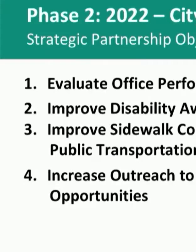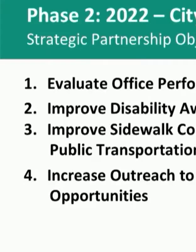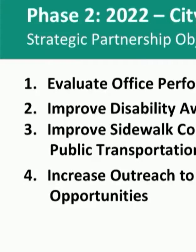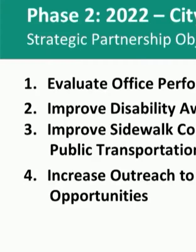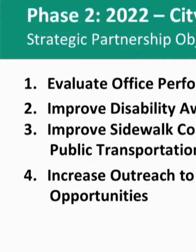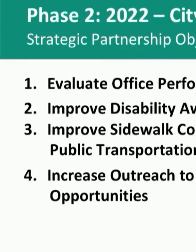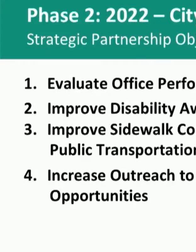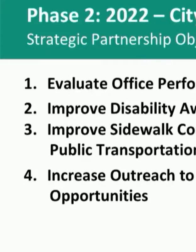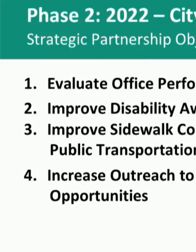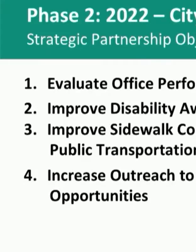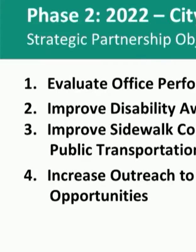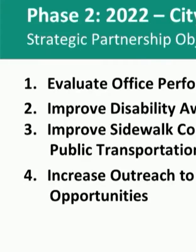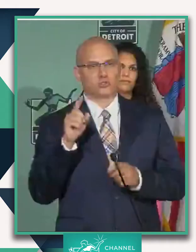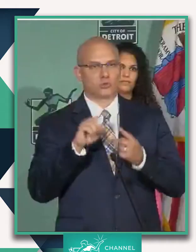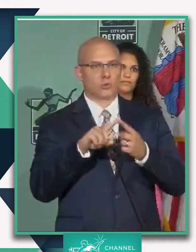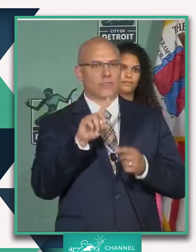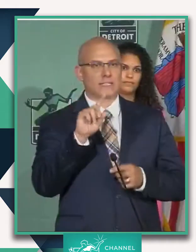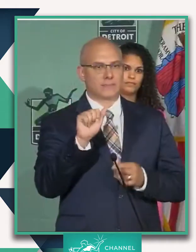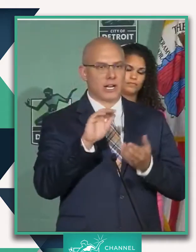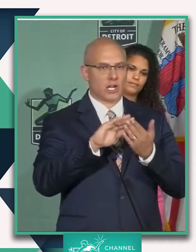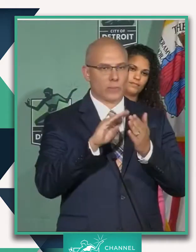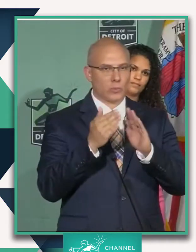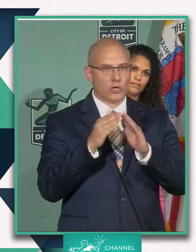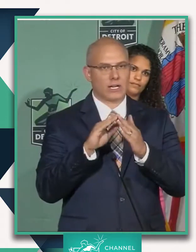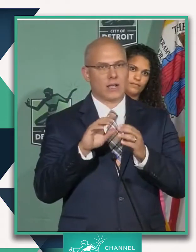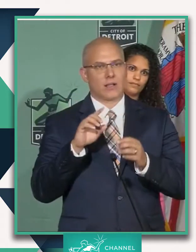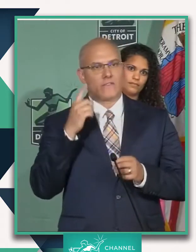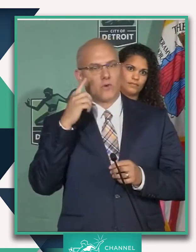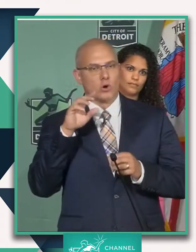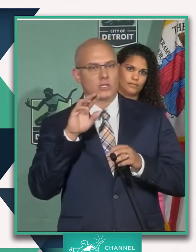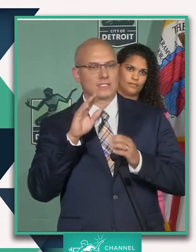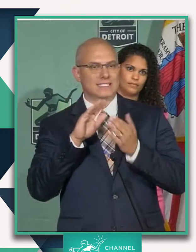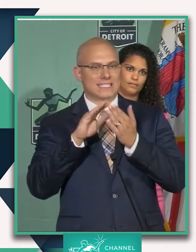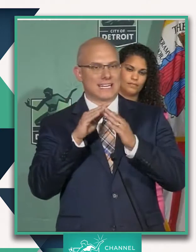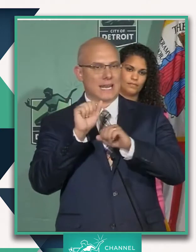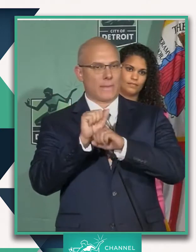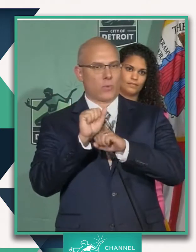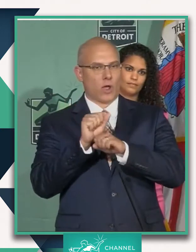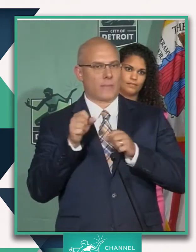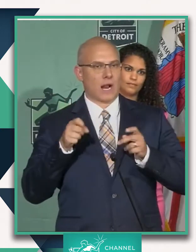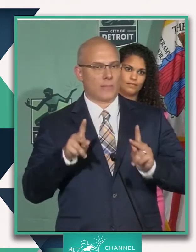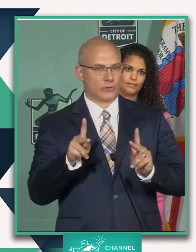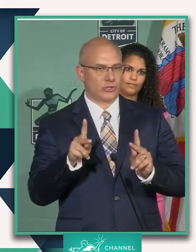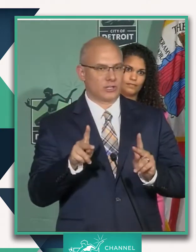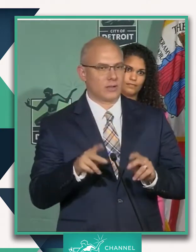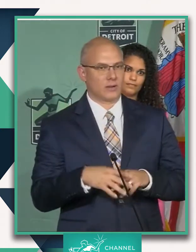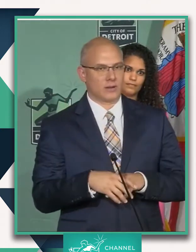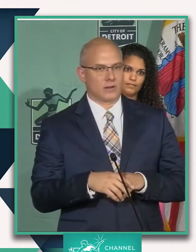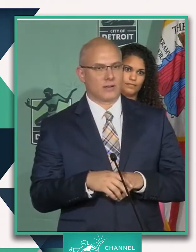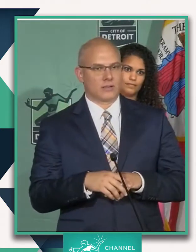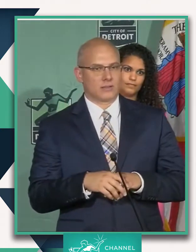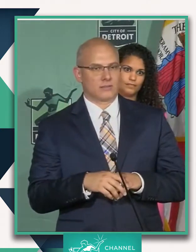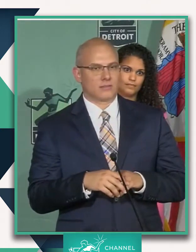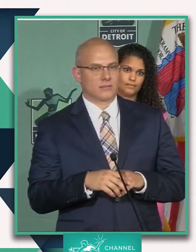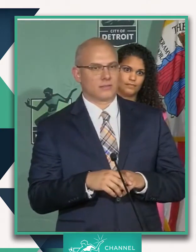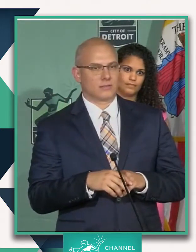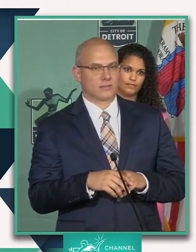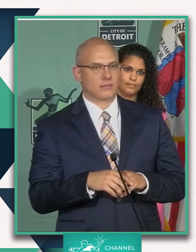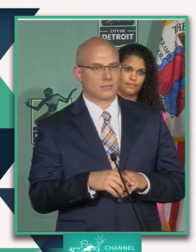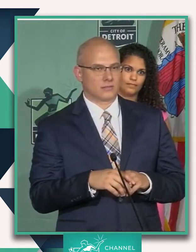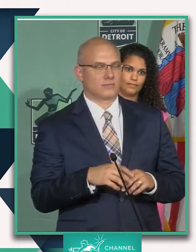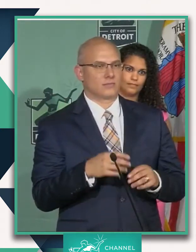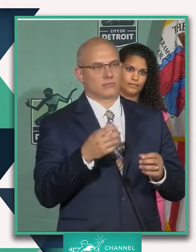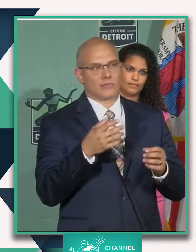Number 4, increasing our outreach to the disabled communities for our city employees, for city